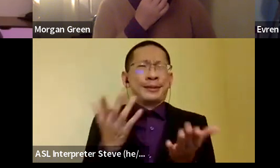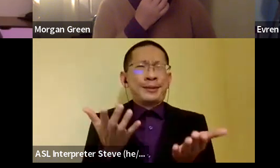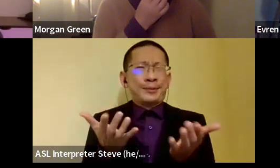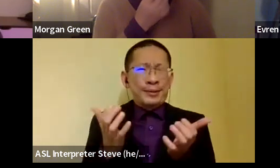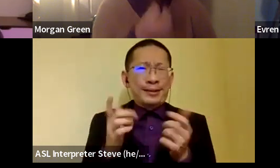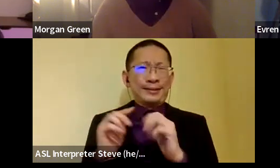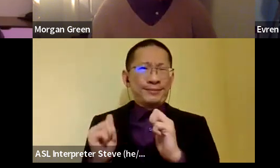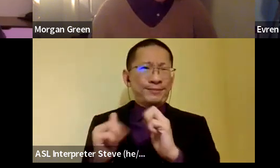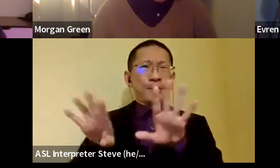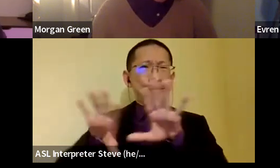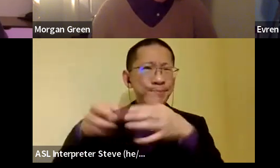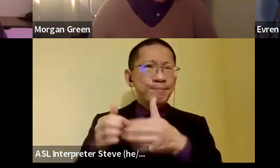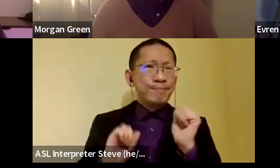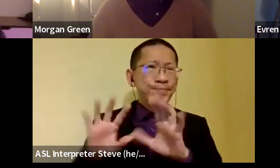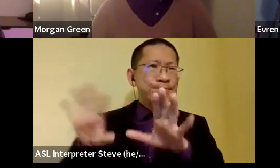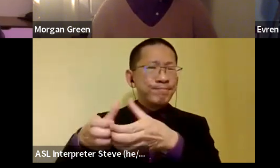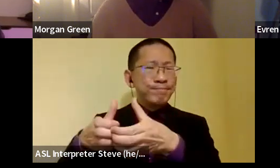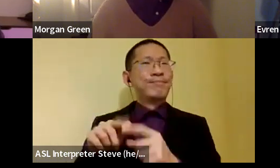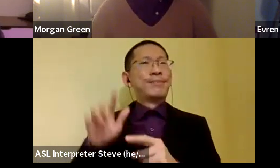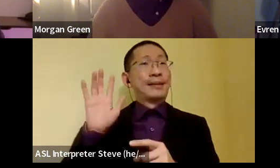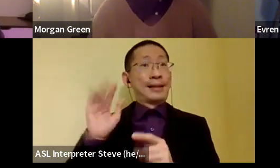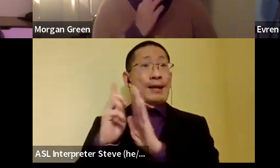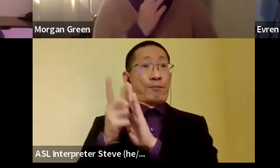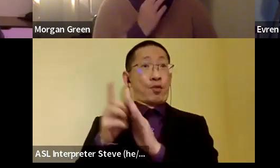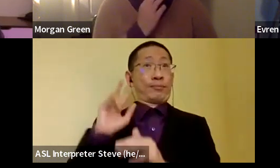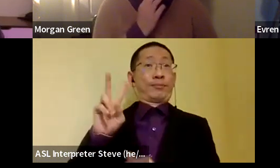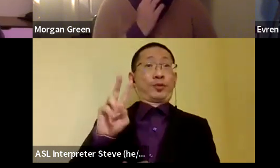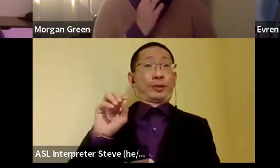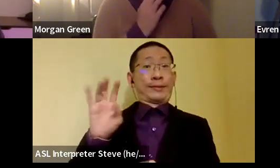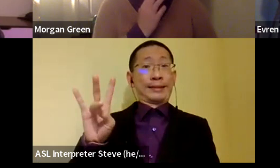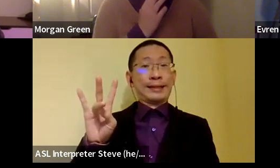nobody really wanted to form a company, but at that moment in time, it's sort of the